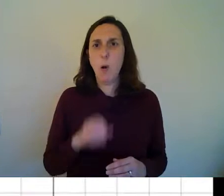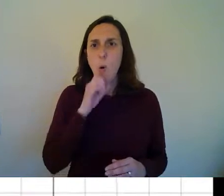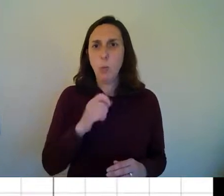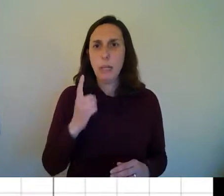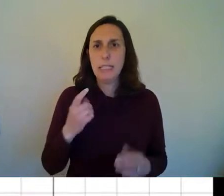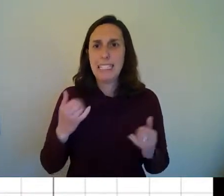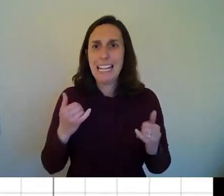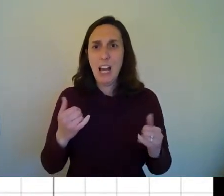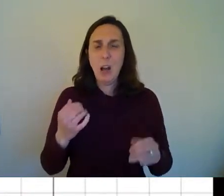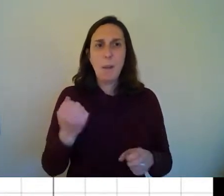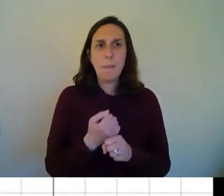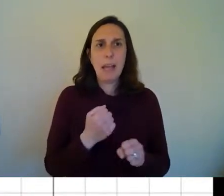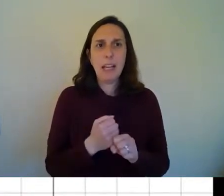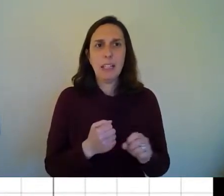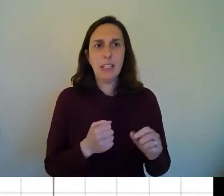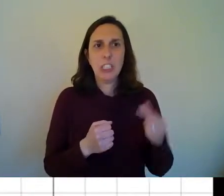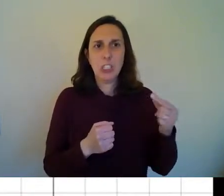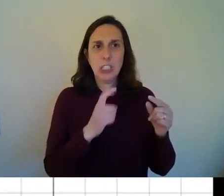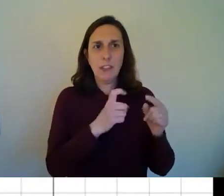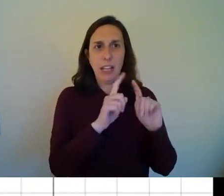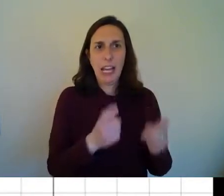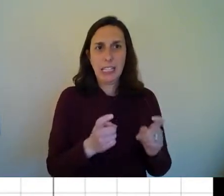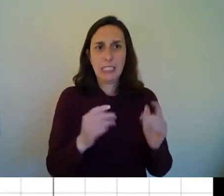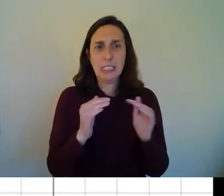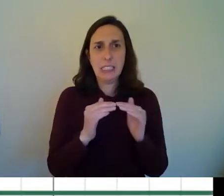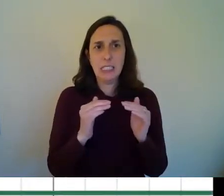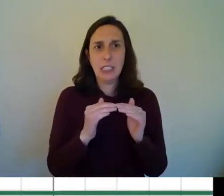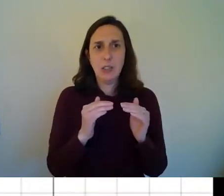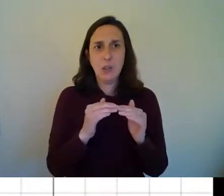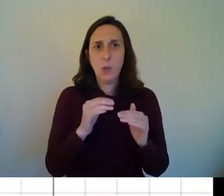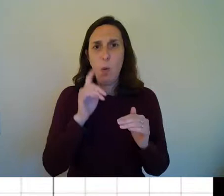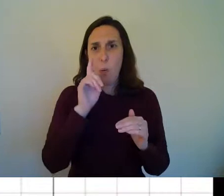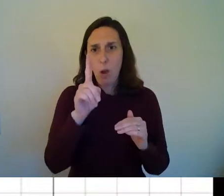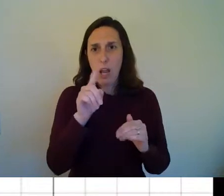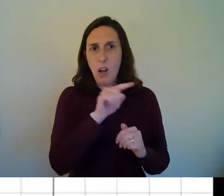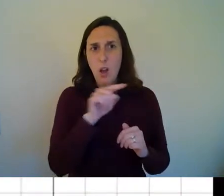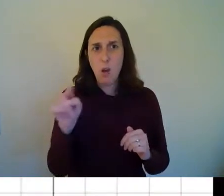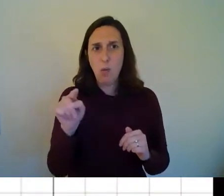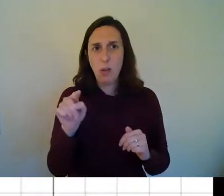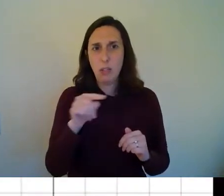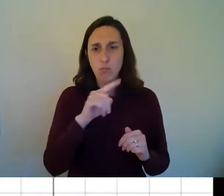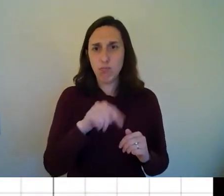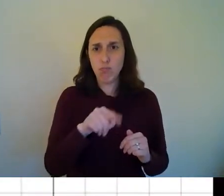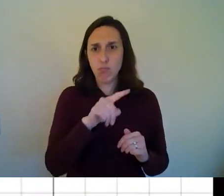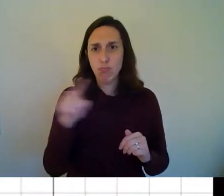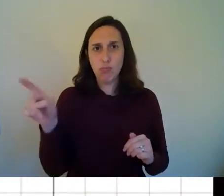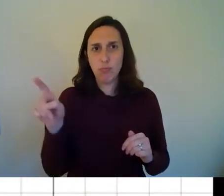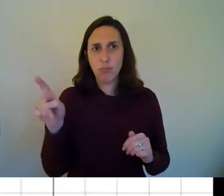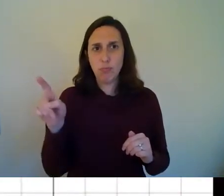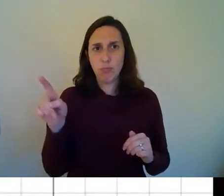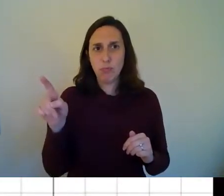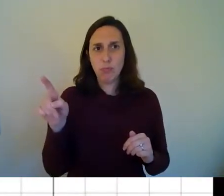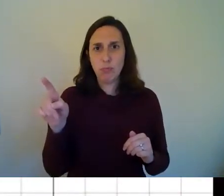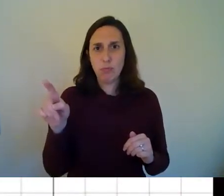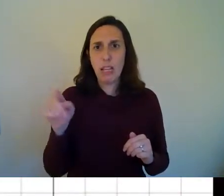And I'm going to make this a g of x. And it's equal, and I'm going to do 1 divided by, I'm just going to type the sqrt, gives